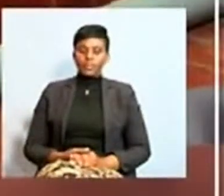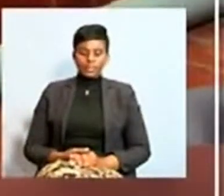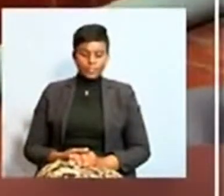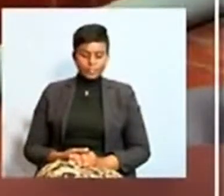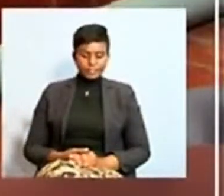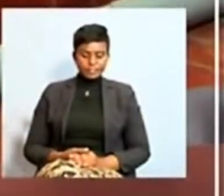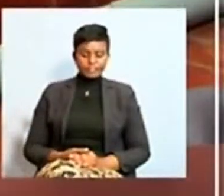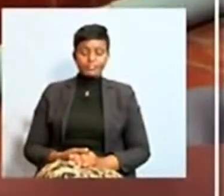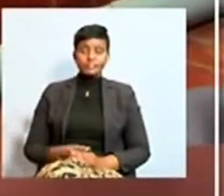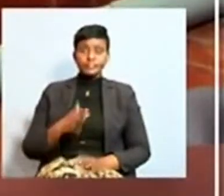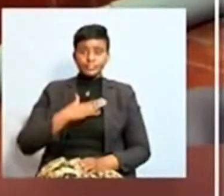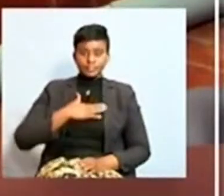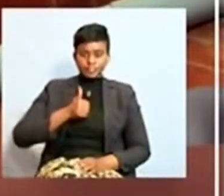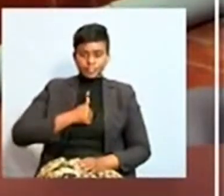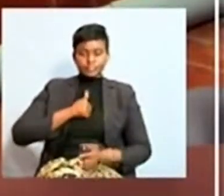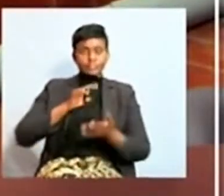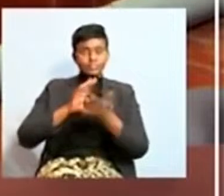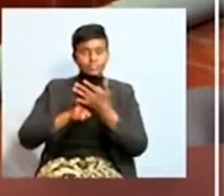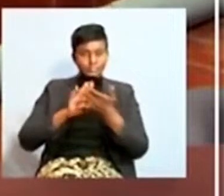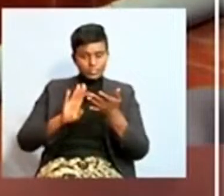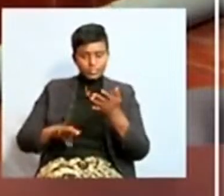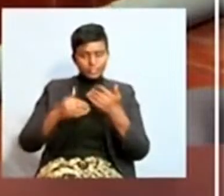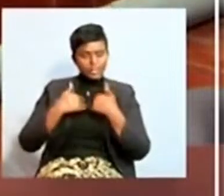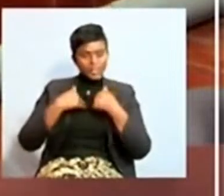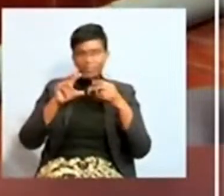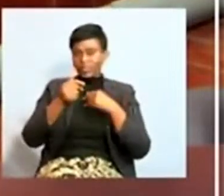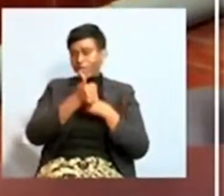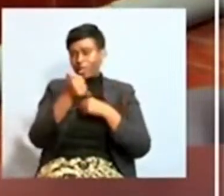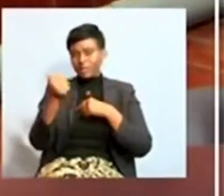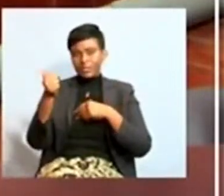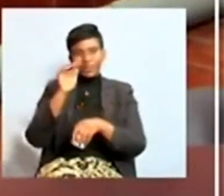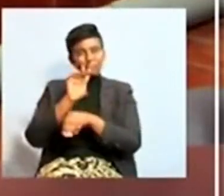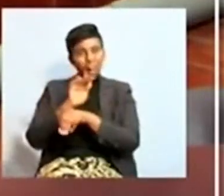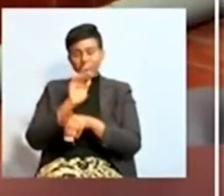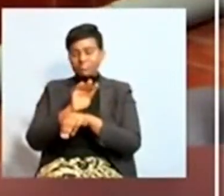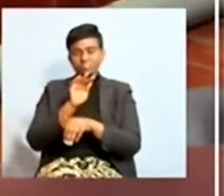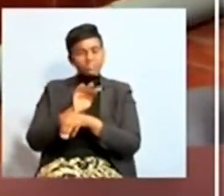I believe there are no other comments.